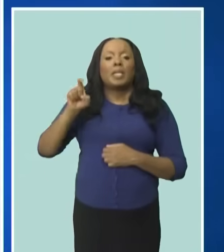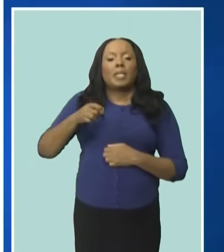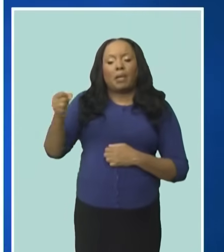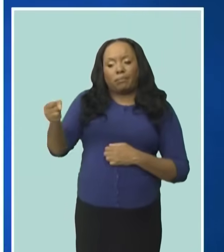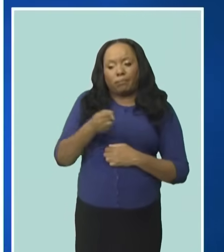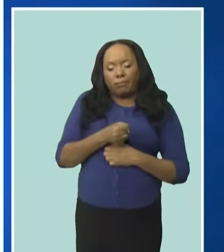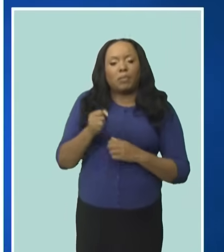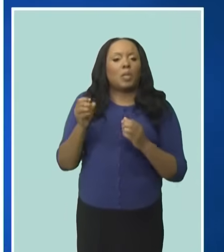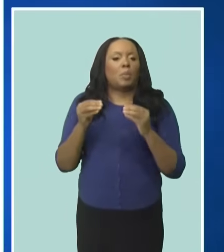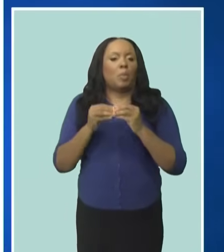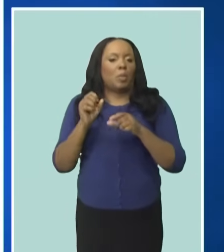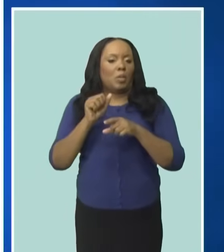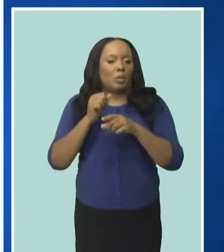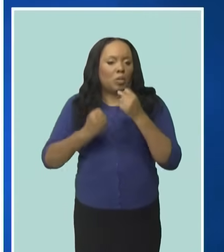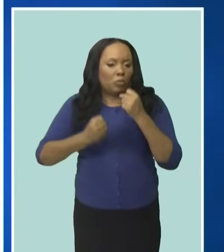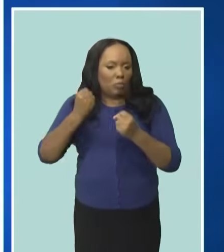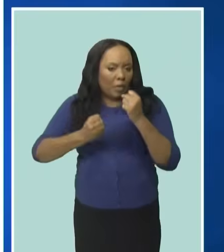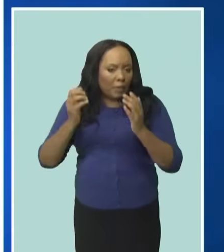the operator